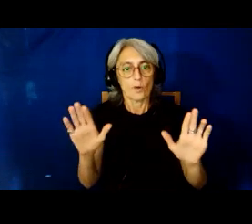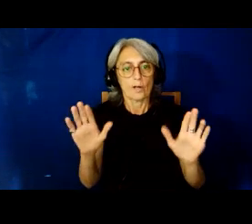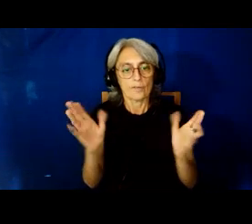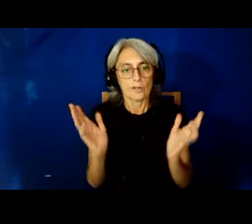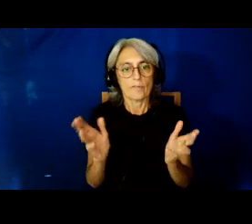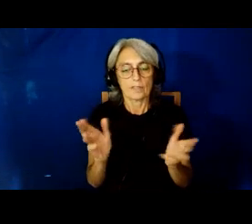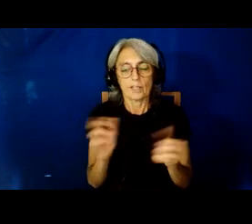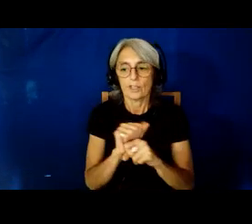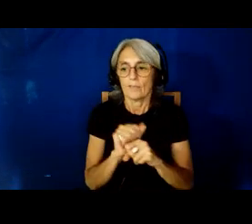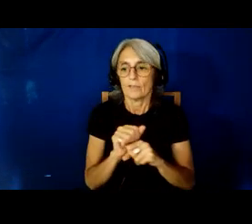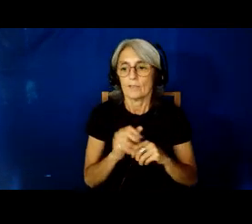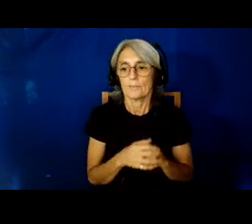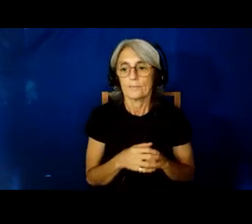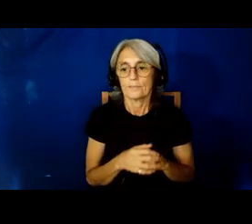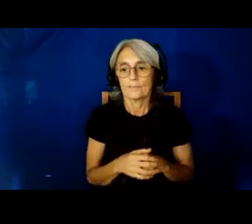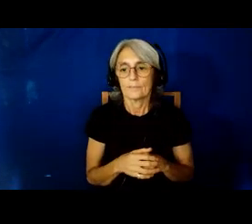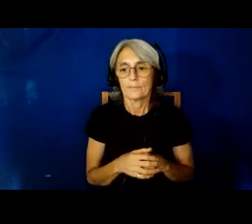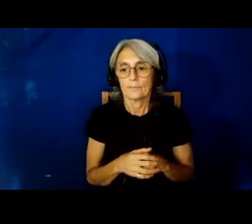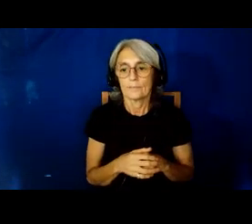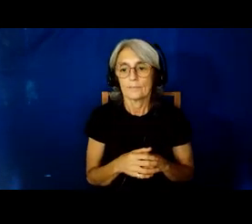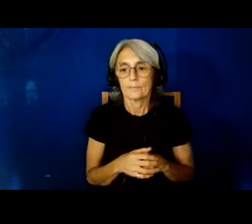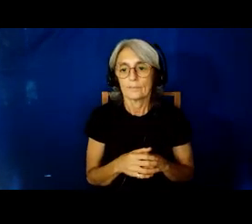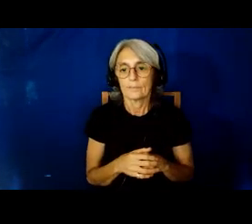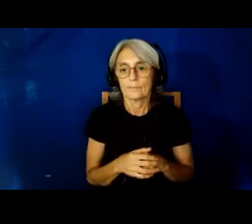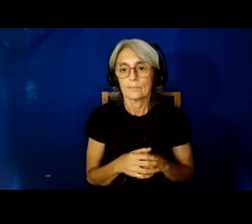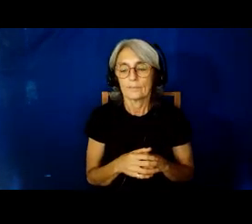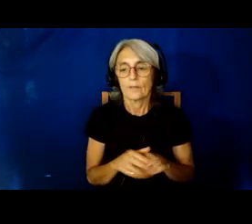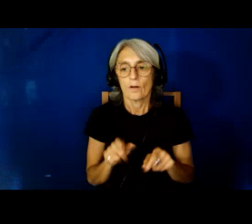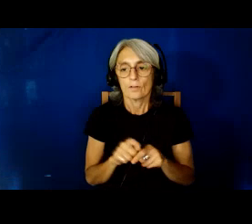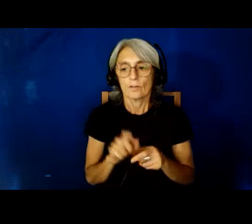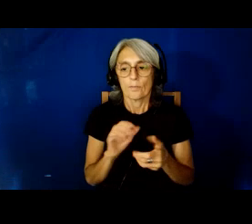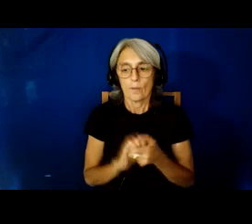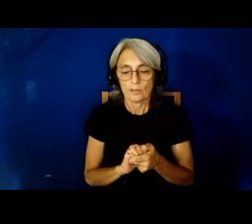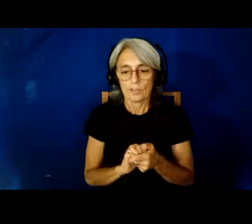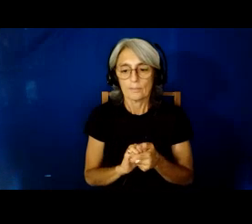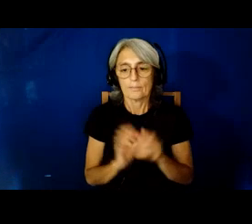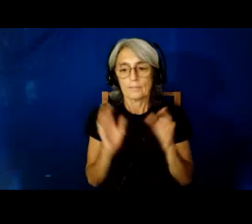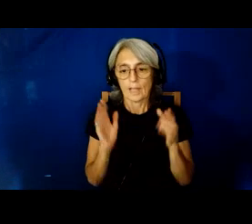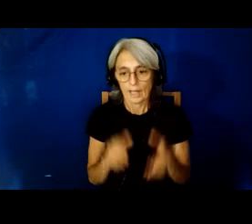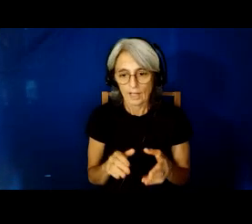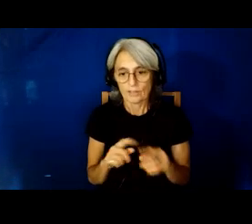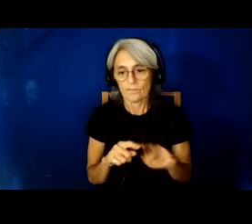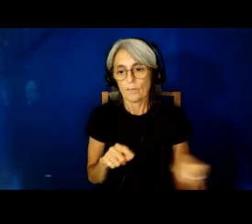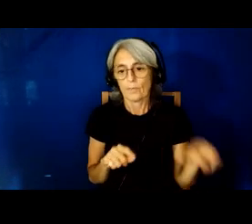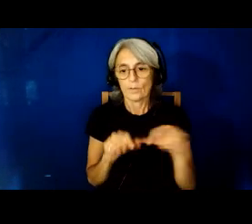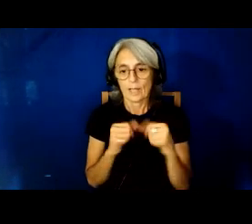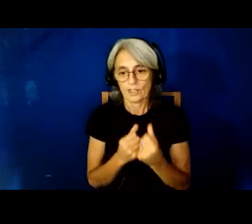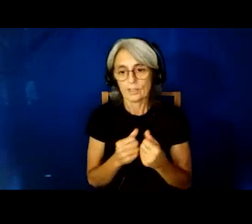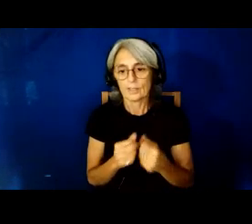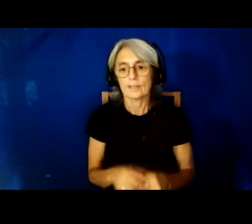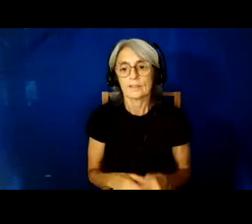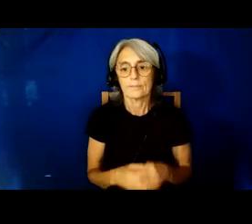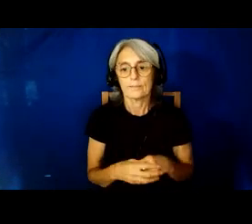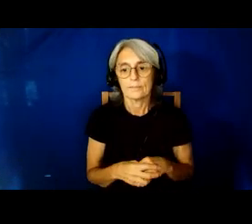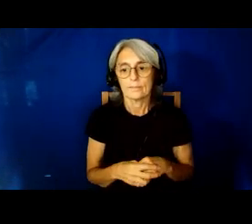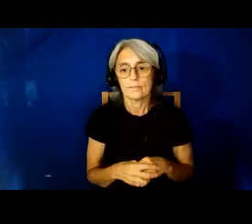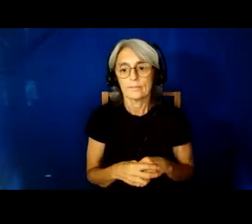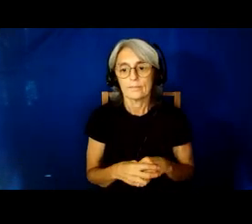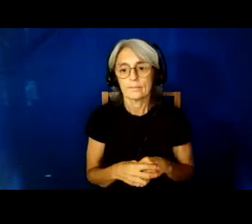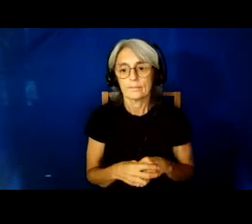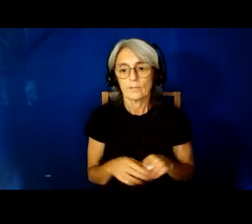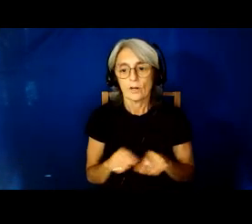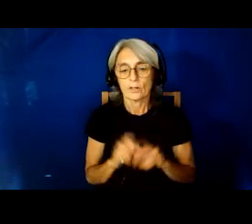also appreciate the partnership and the dedication of all of the other agencies that have worked on this and the time that's gone into